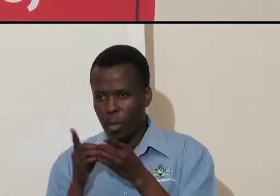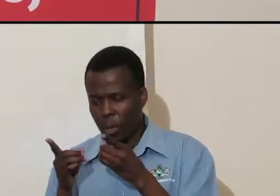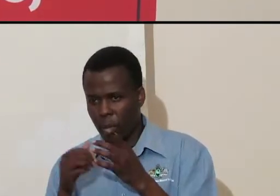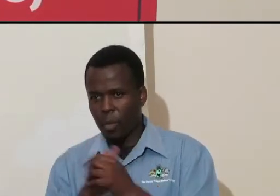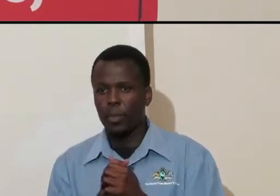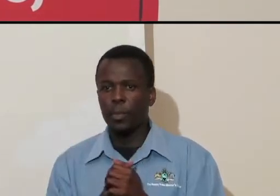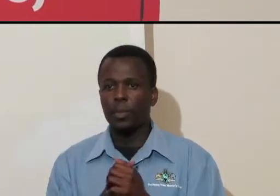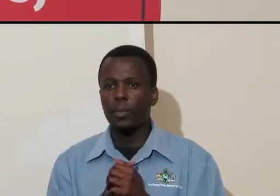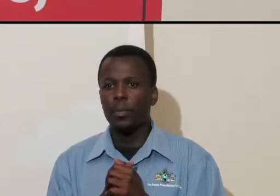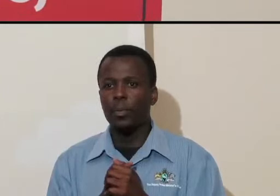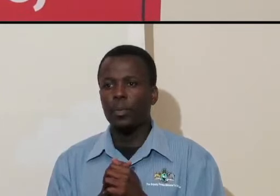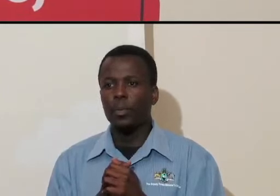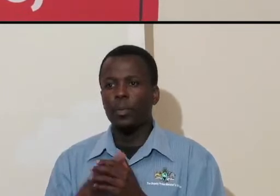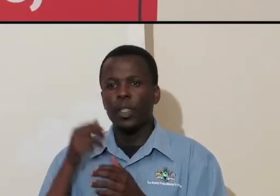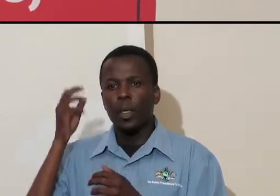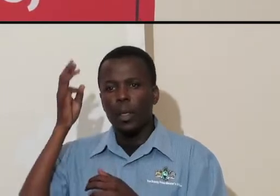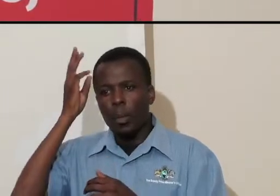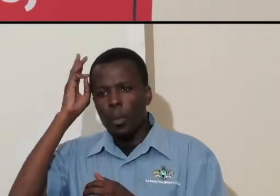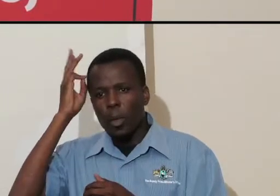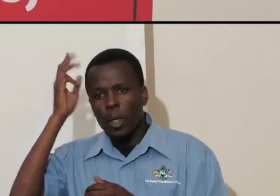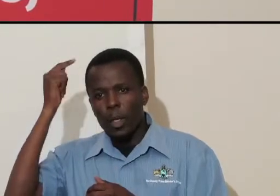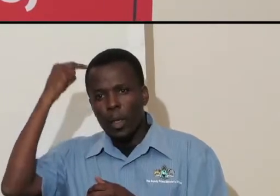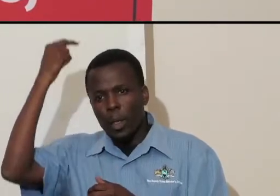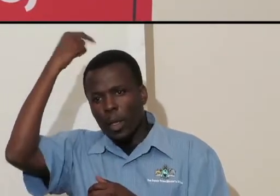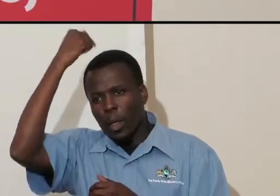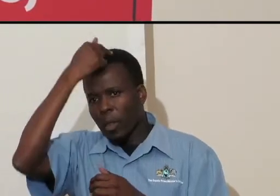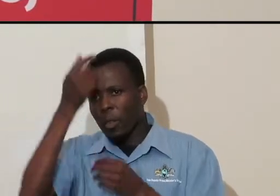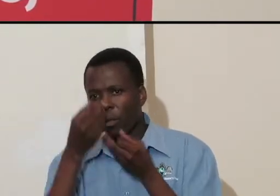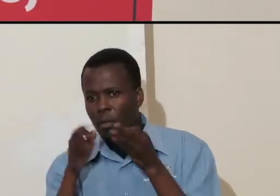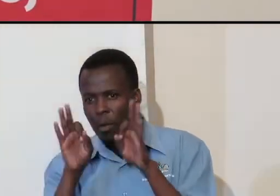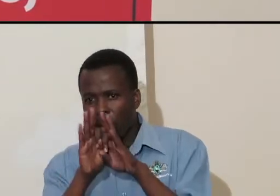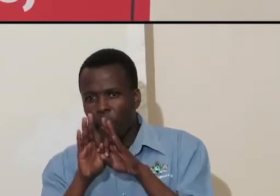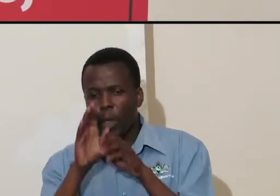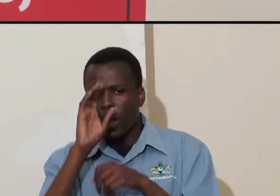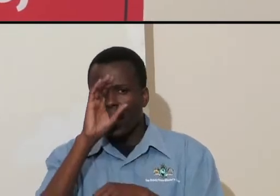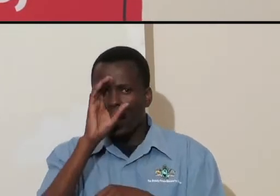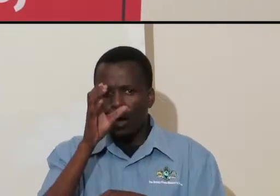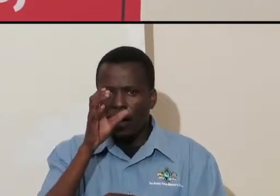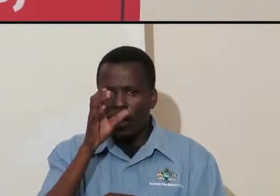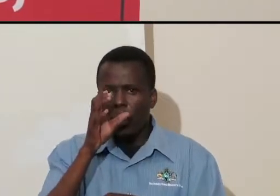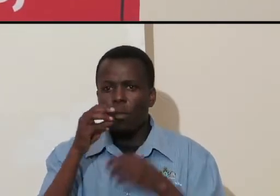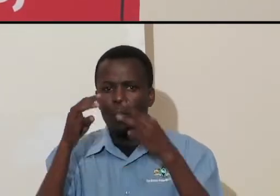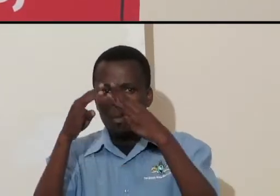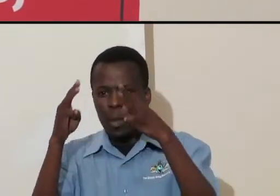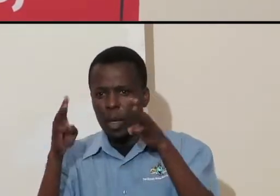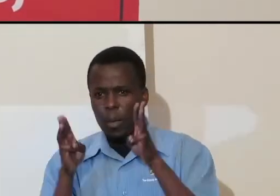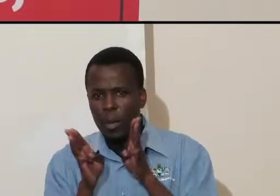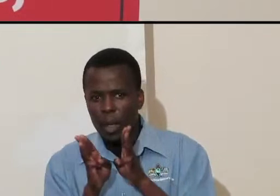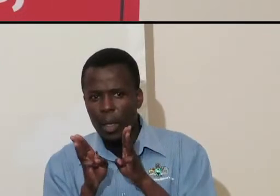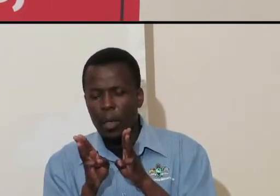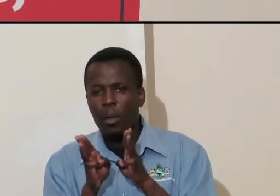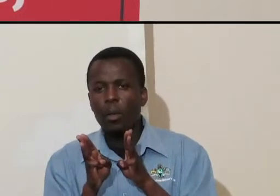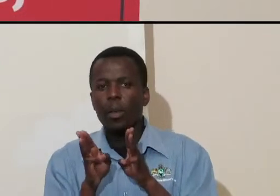Bantu benkosi labakhona, boba betikhulu, members of both houses of parliament,